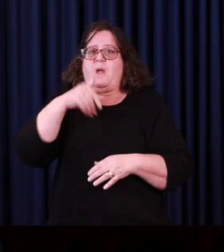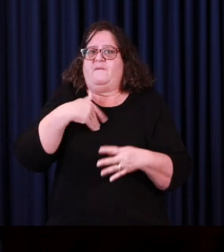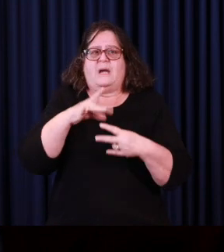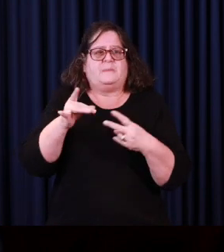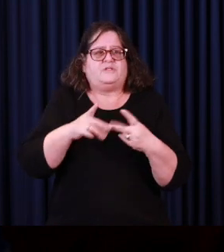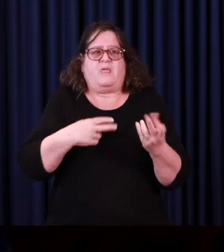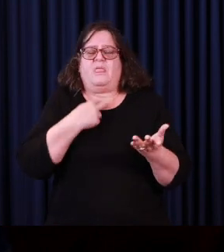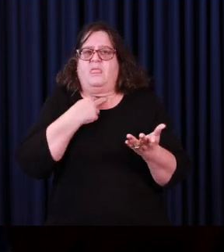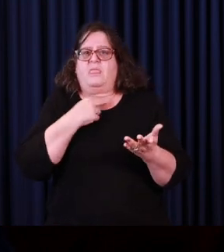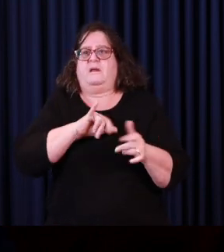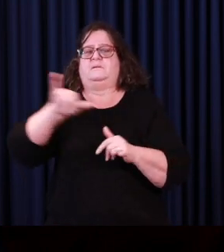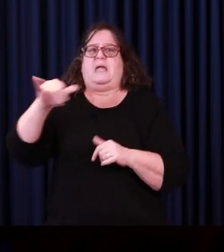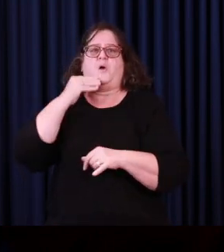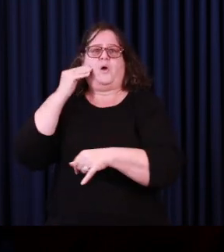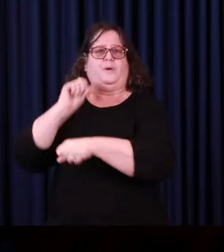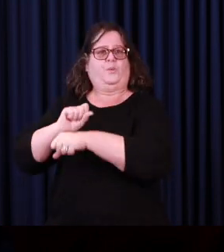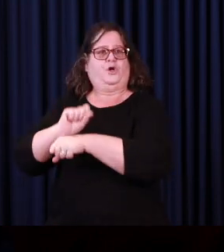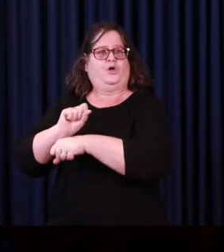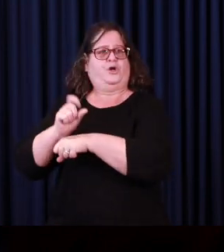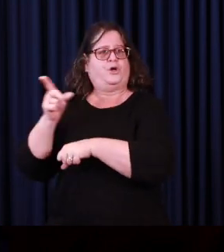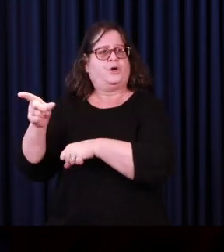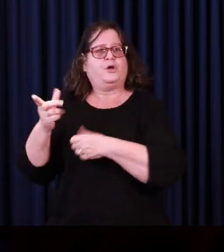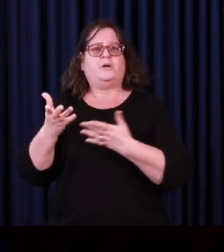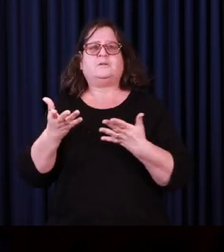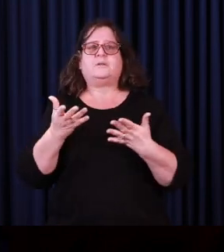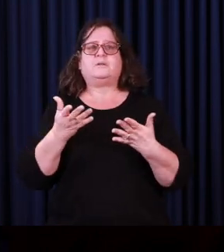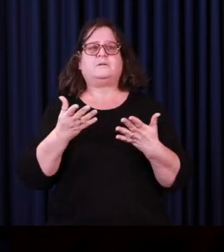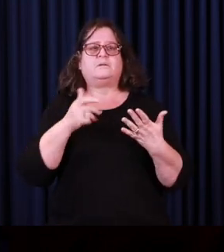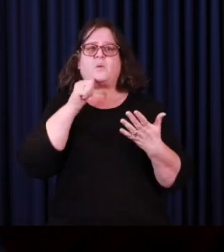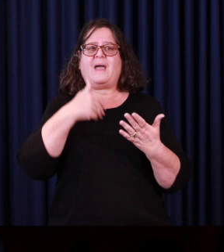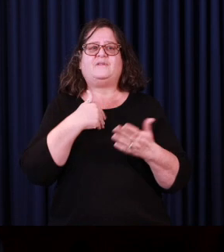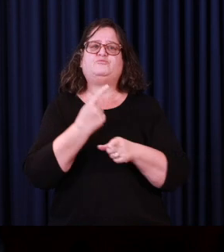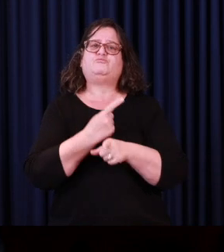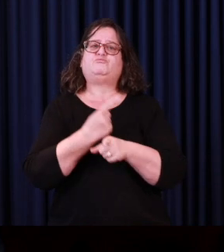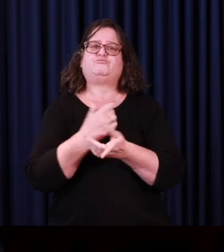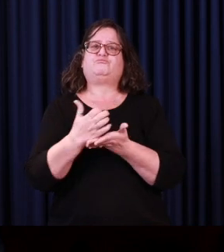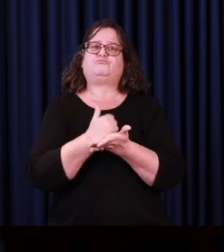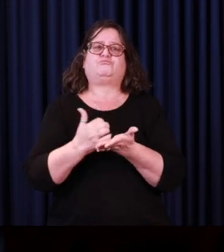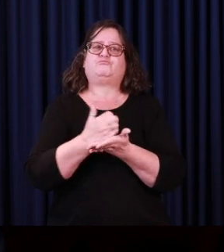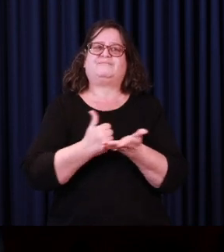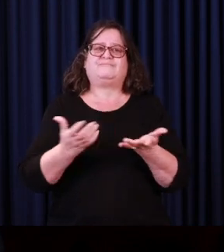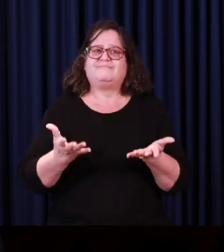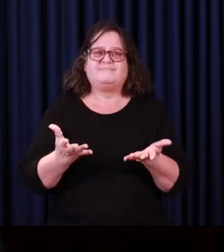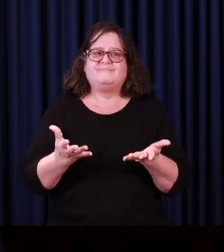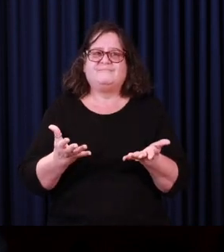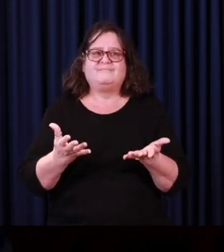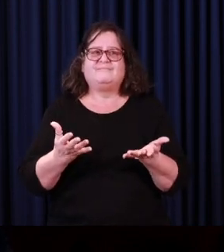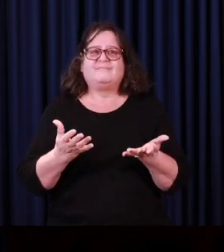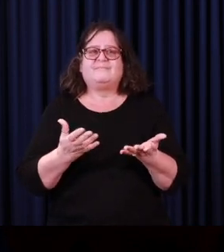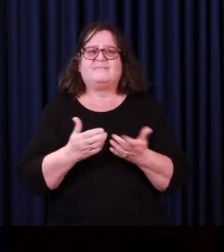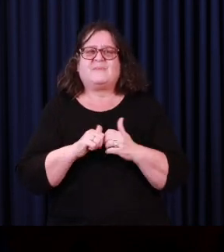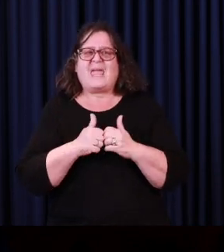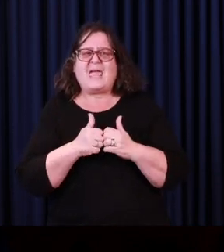work and don't receive uninterrupted direct deposits. To make a living,